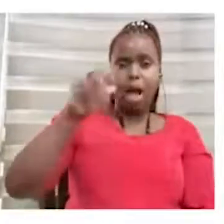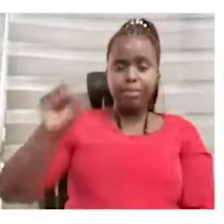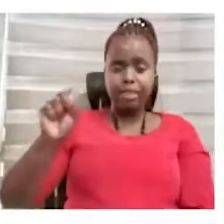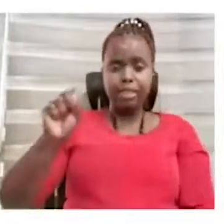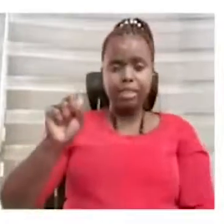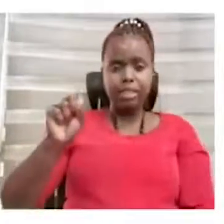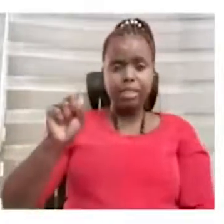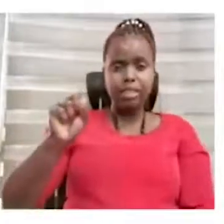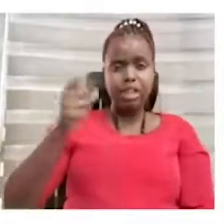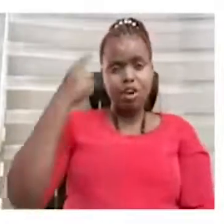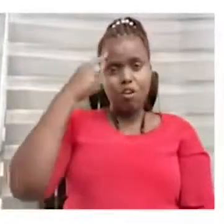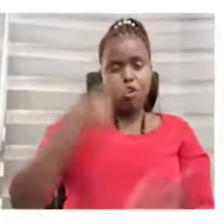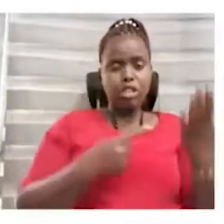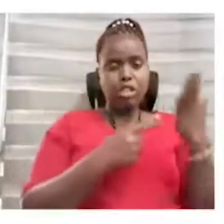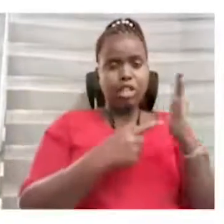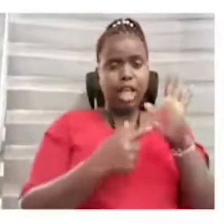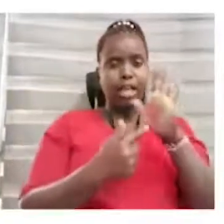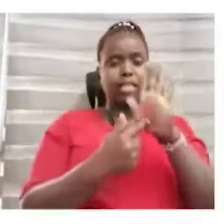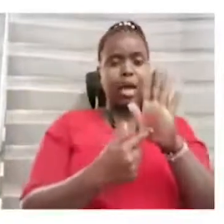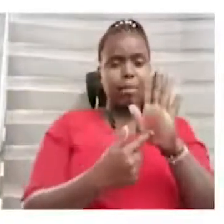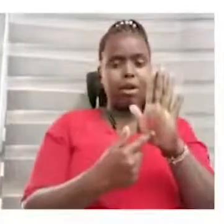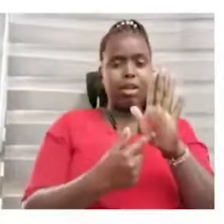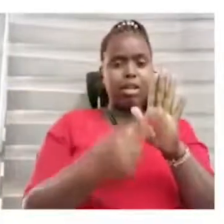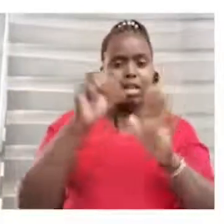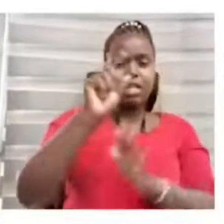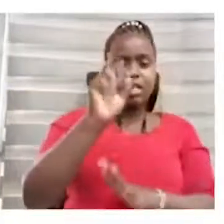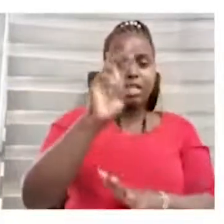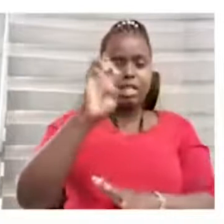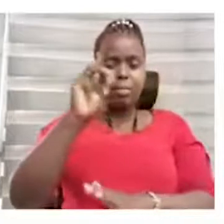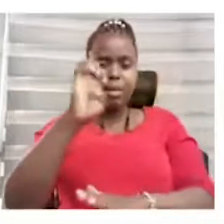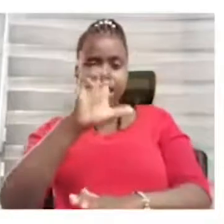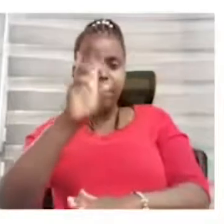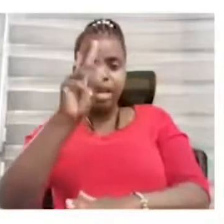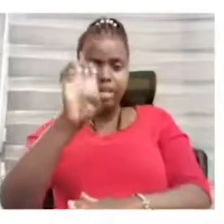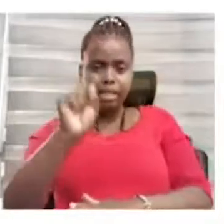technologies like screen readers and so forth. And so spending